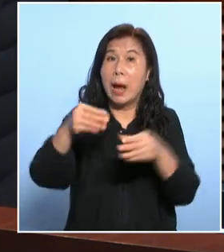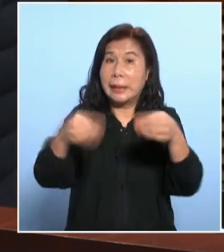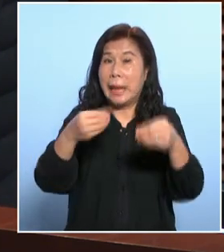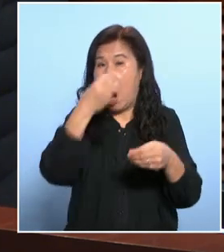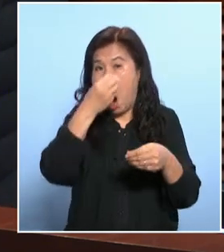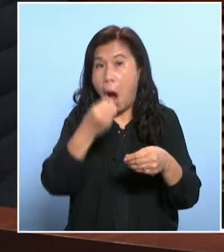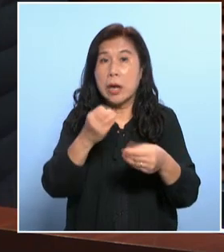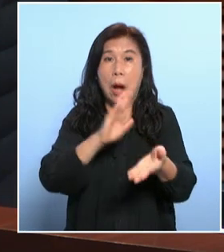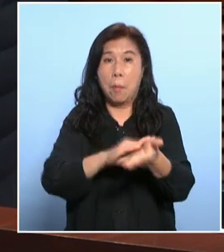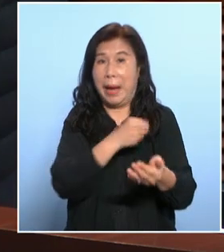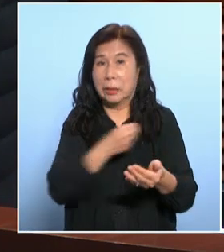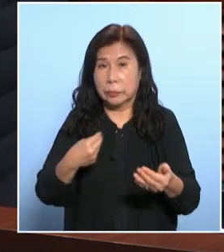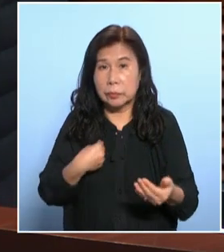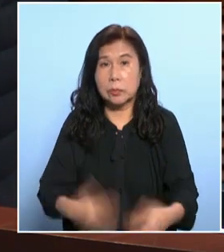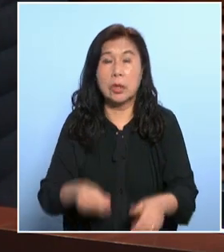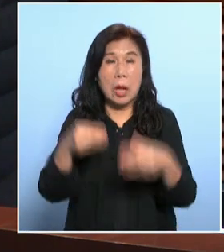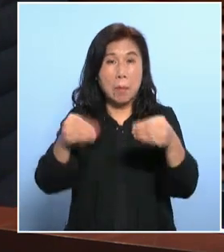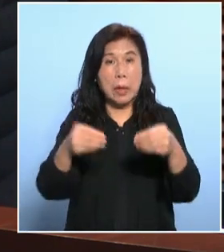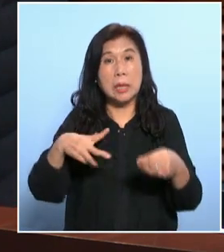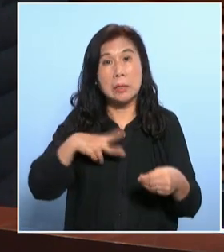government has set aside